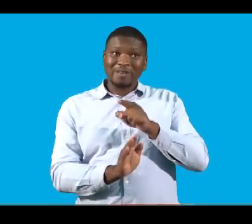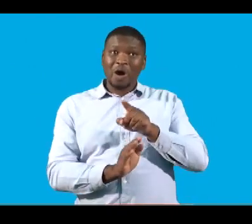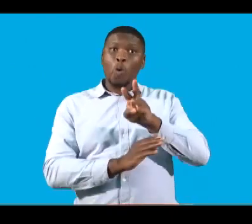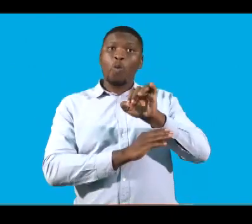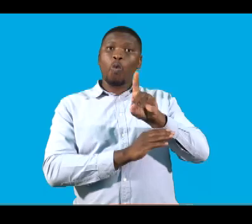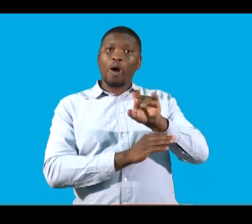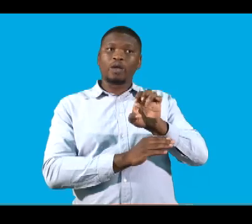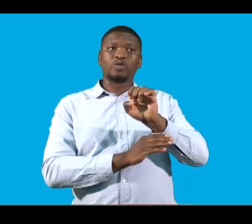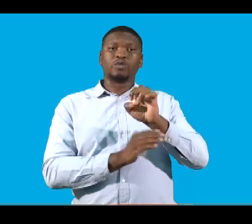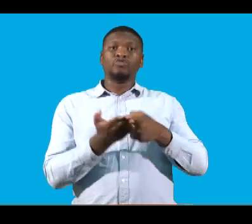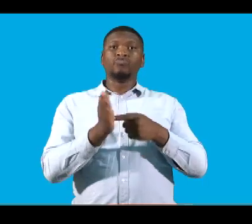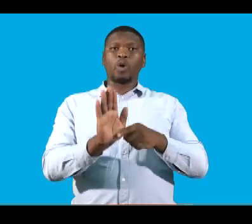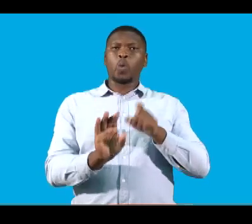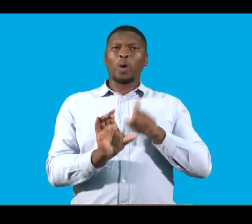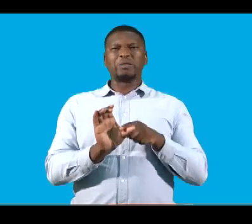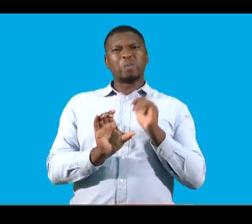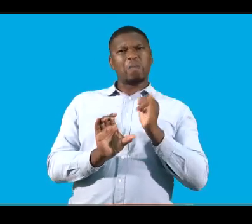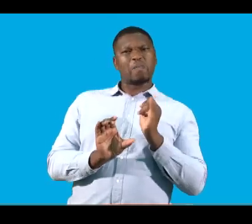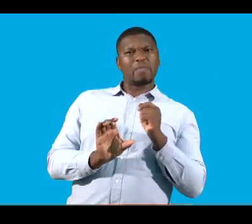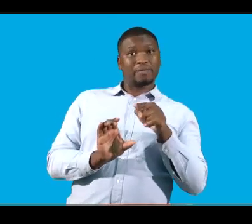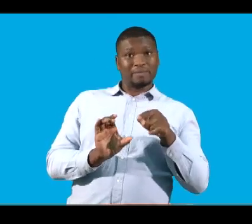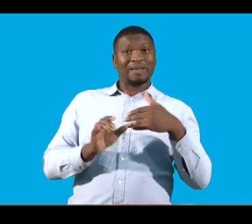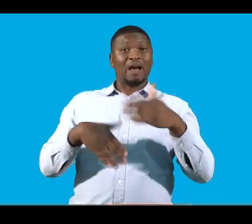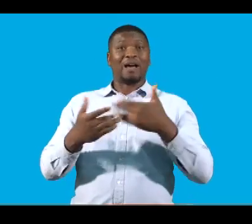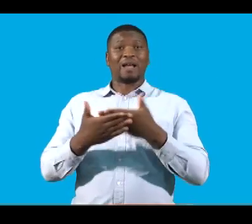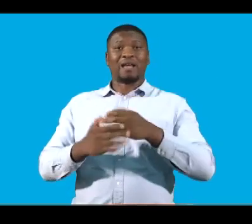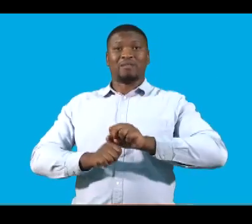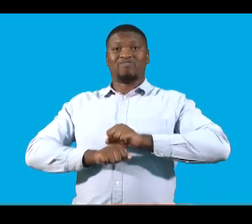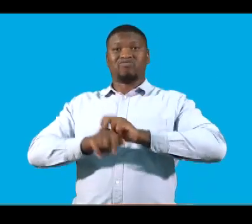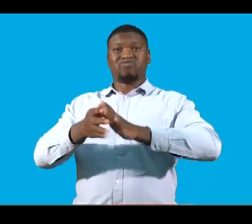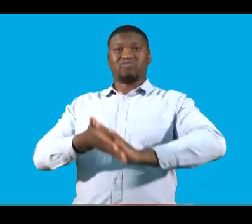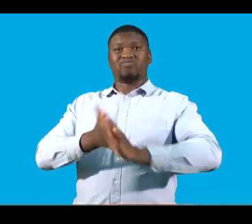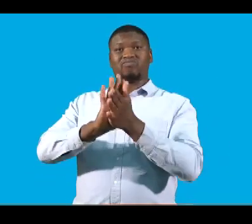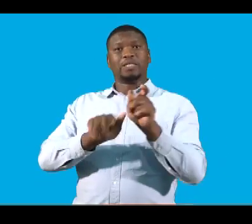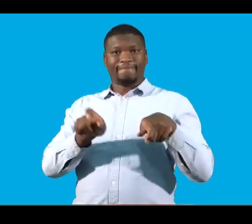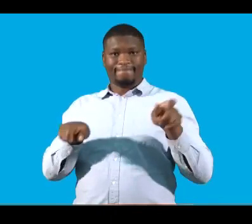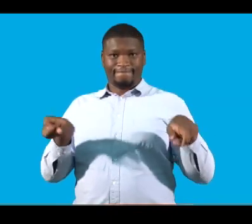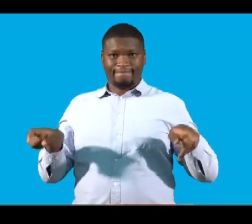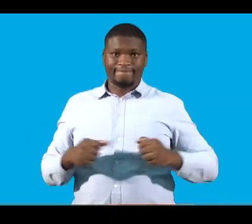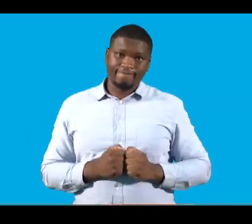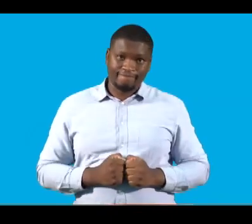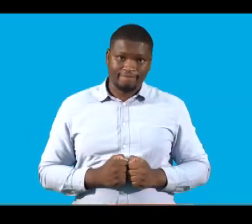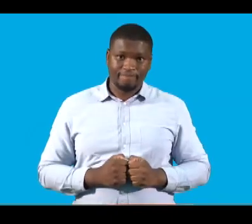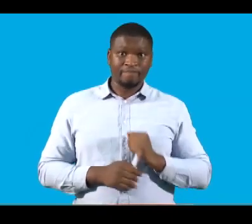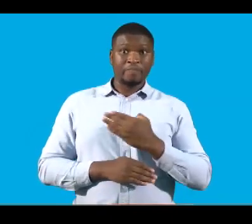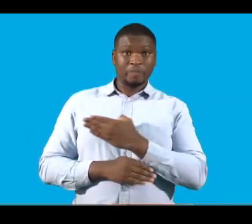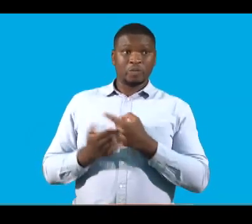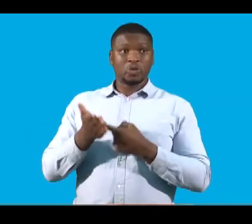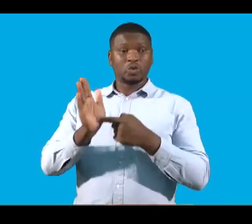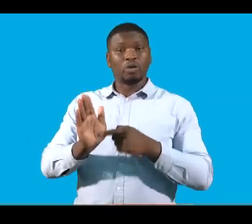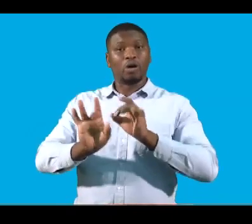evident that Wilde shows how the more reprehensible qualities in human beings can lead to the destruction of others.